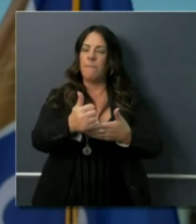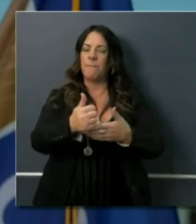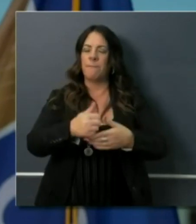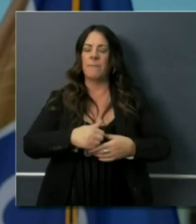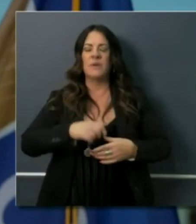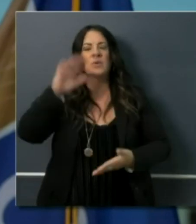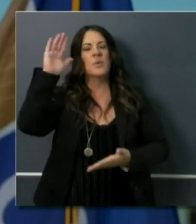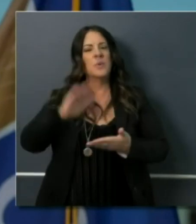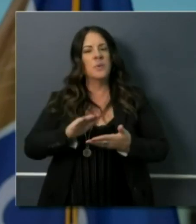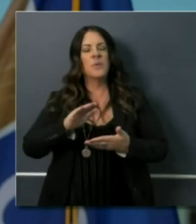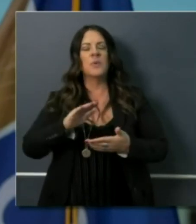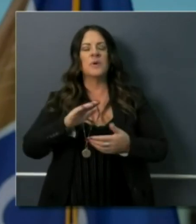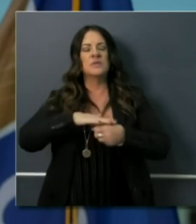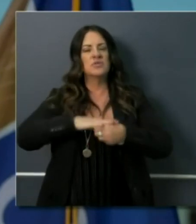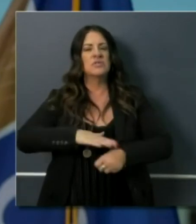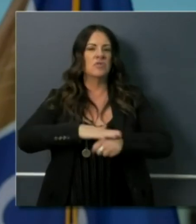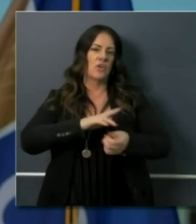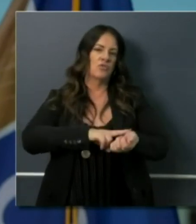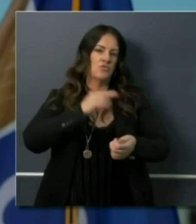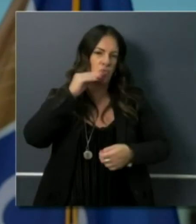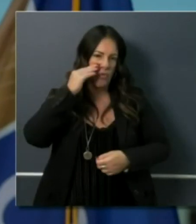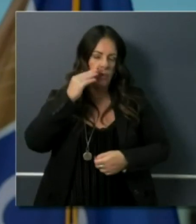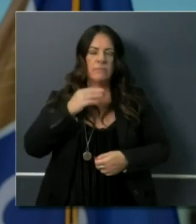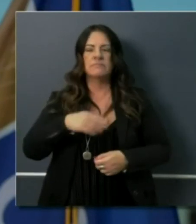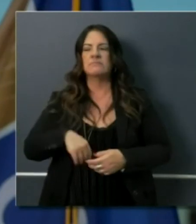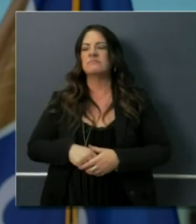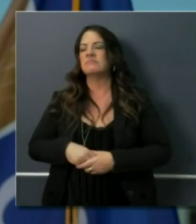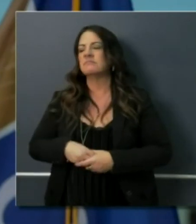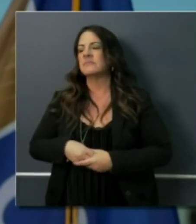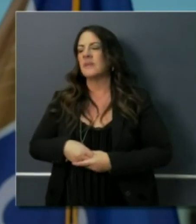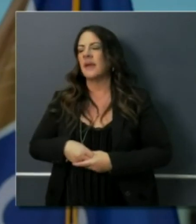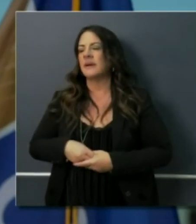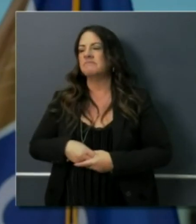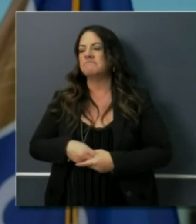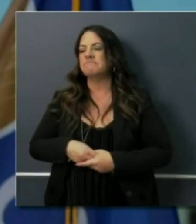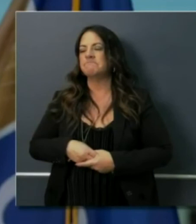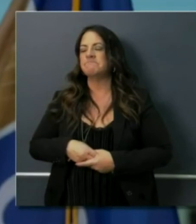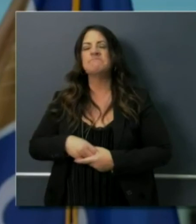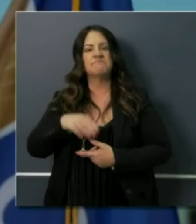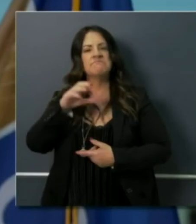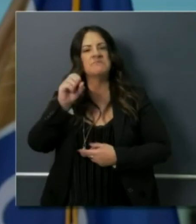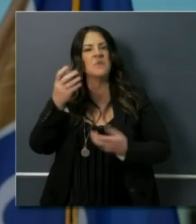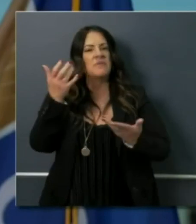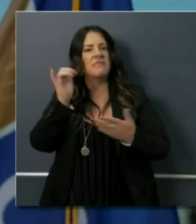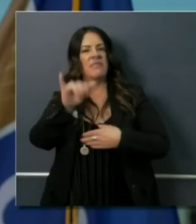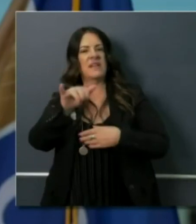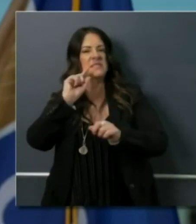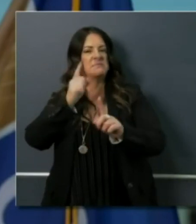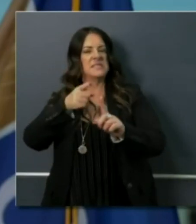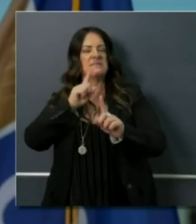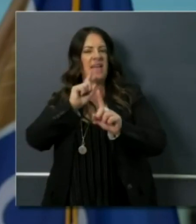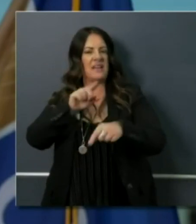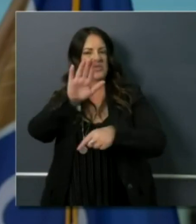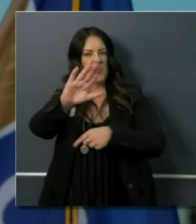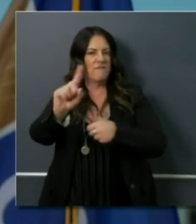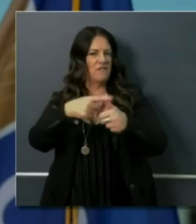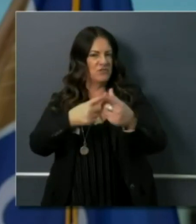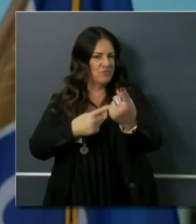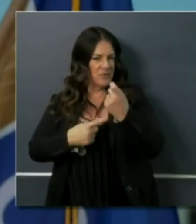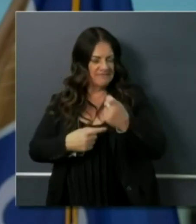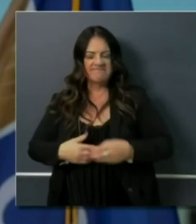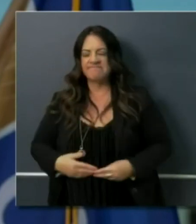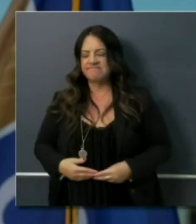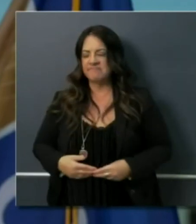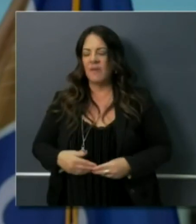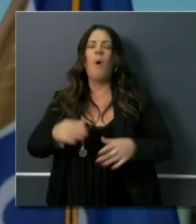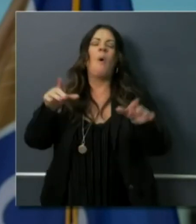the USNS Mercy. And so that's, I hope, a little bit more specific response to the first part of your question. I also